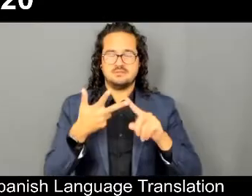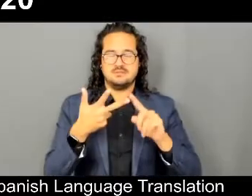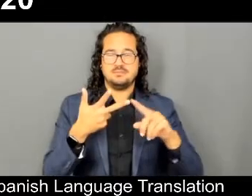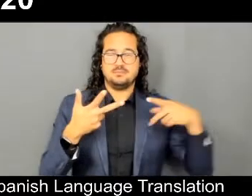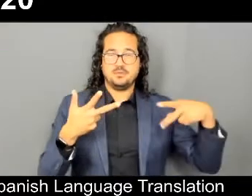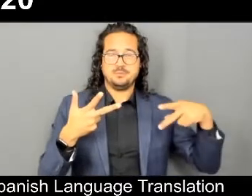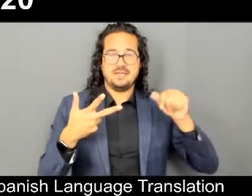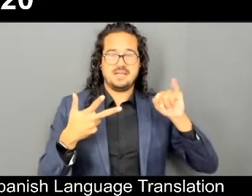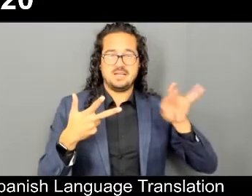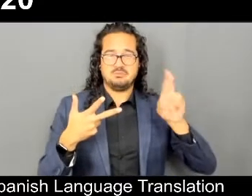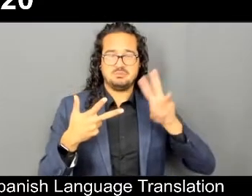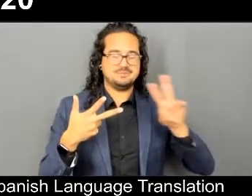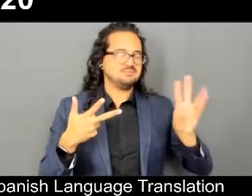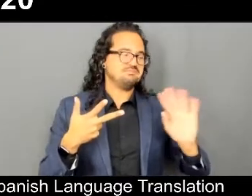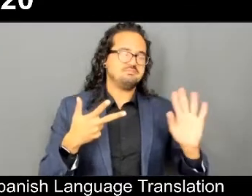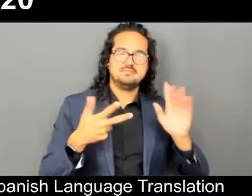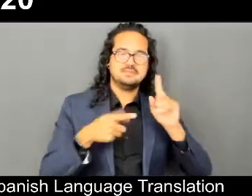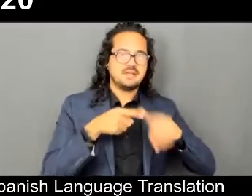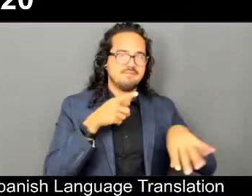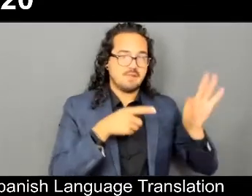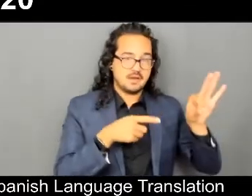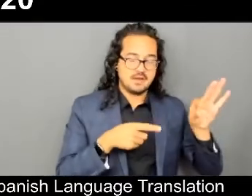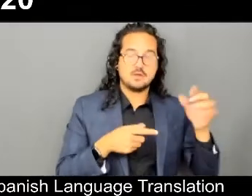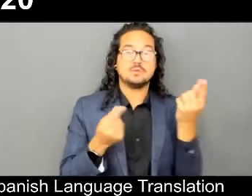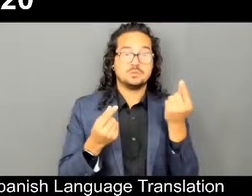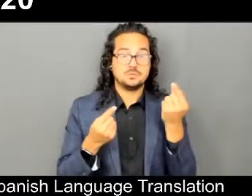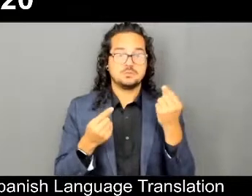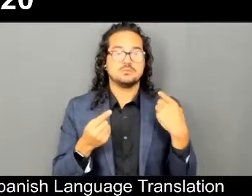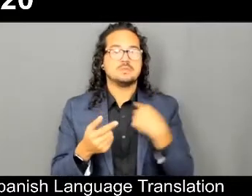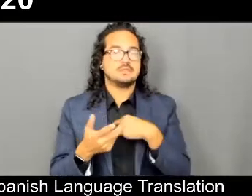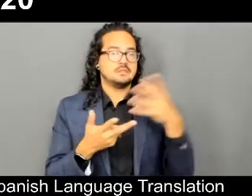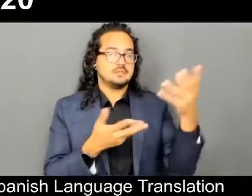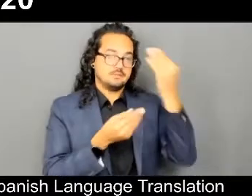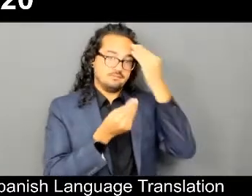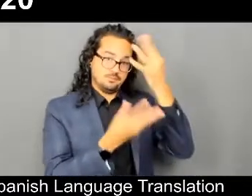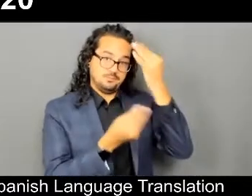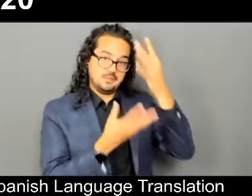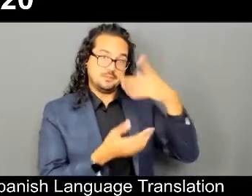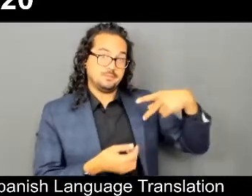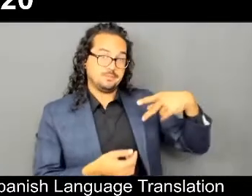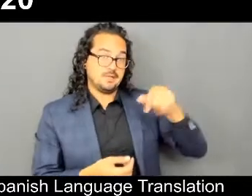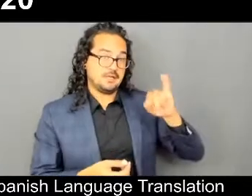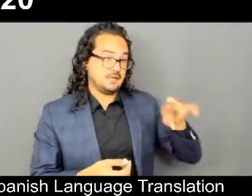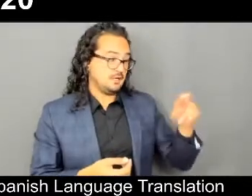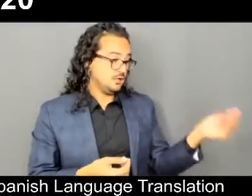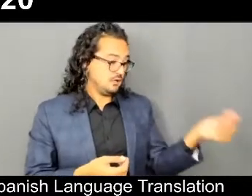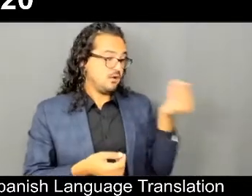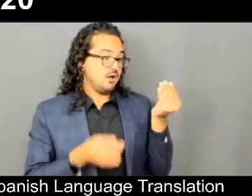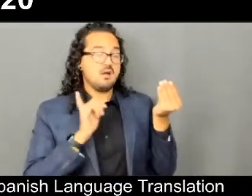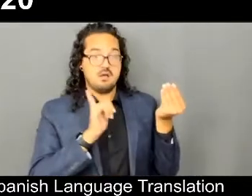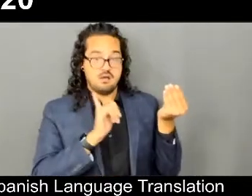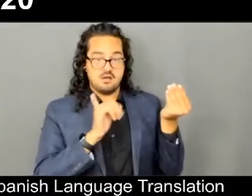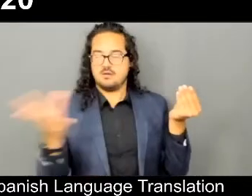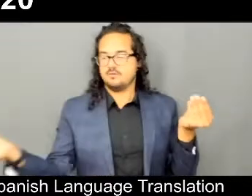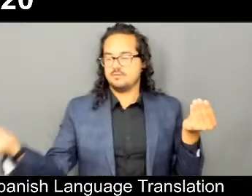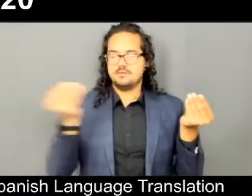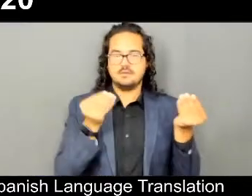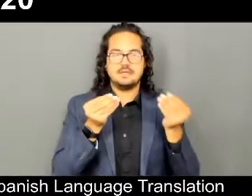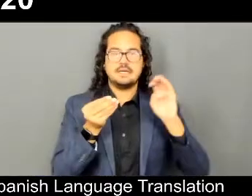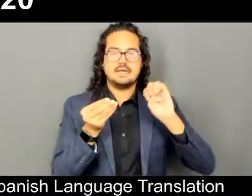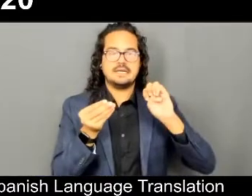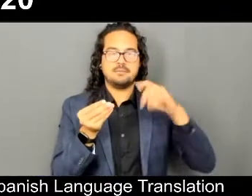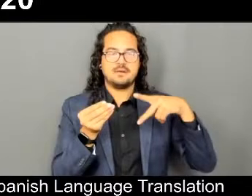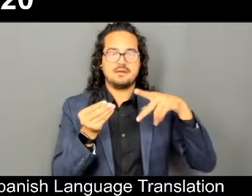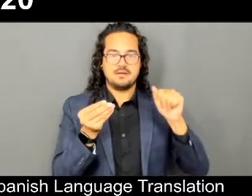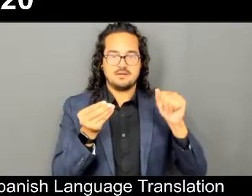if you put up a Purple Air, we should have it incorporated into our website within a couple of days. You can access all the Purple Air monitors that are